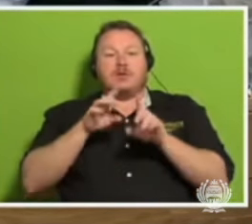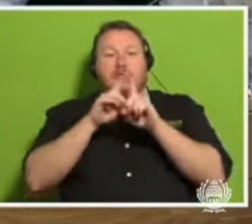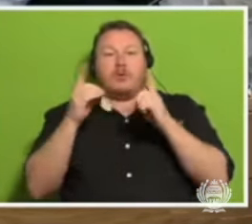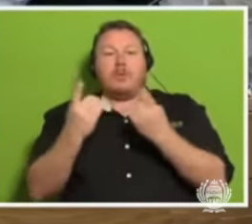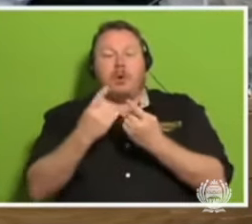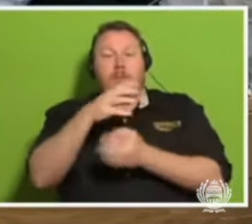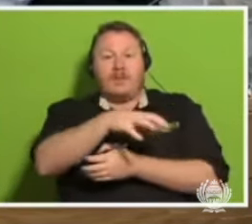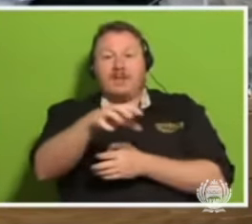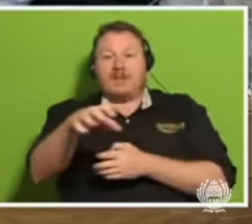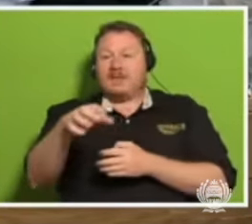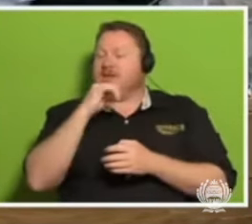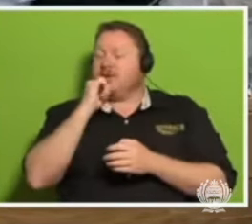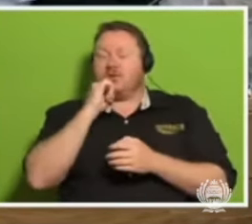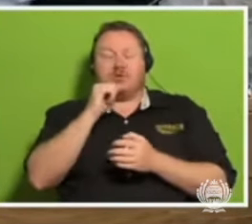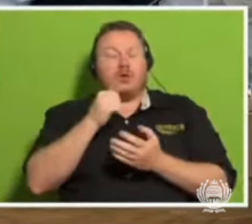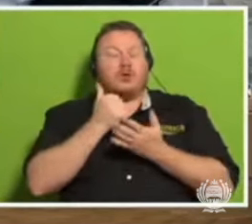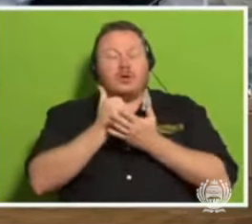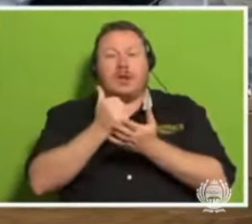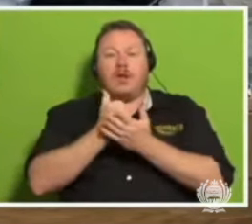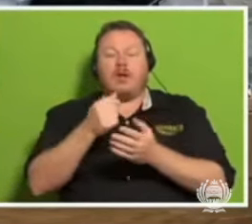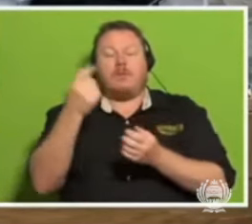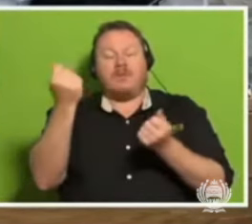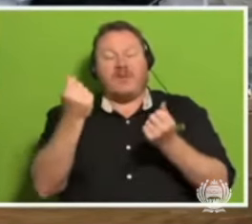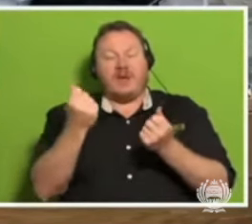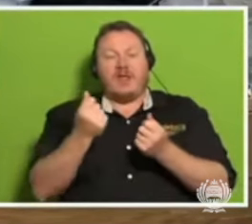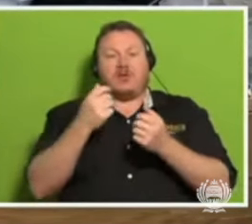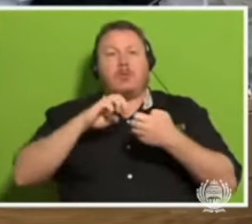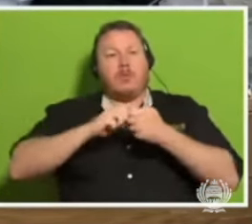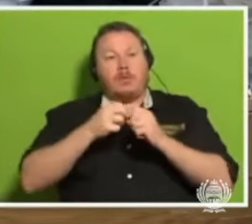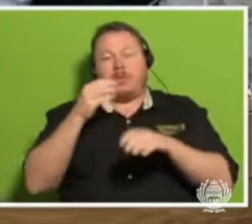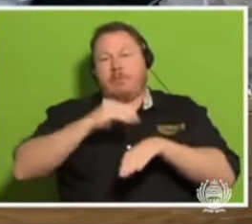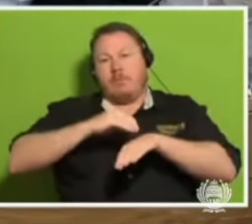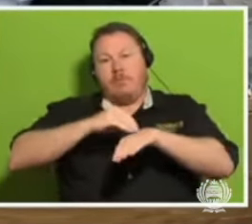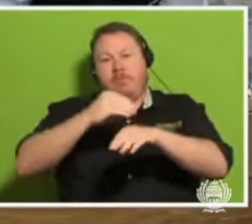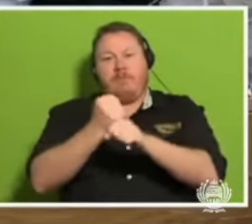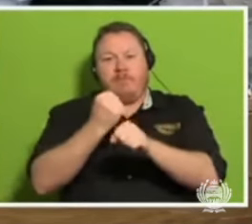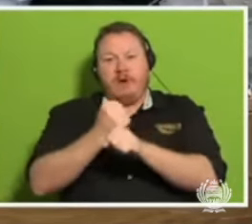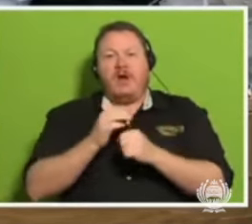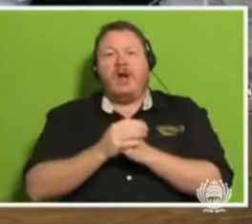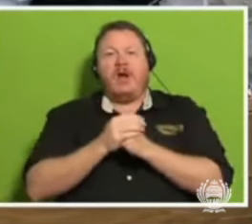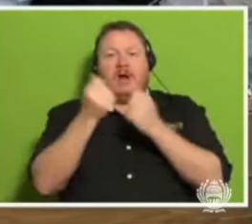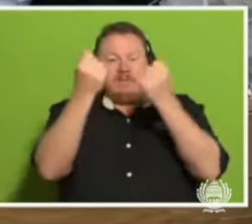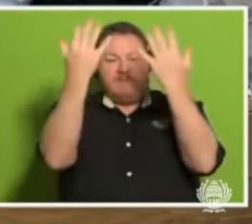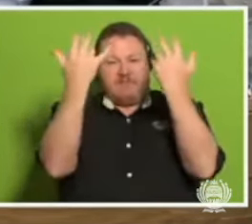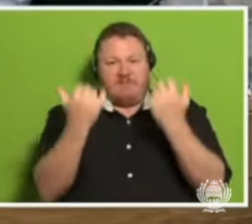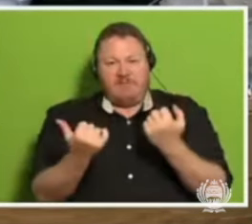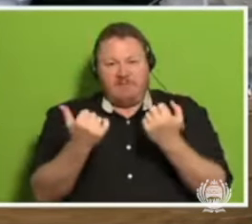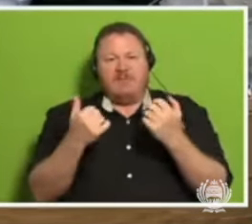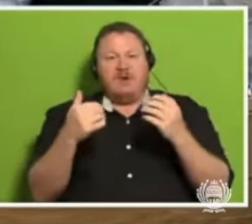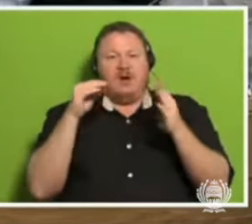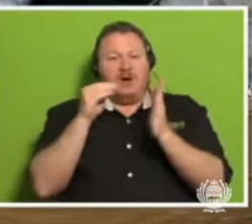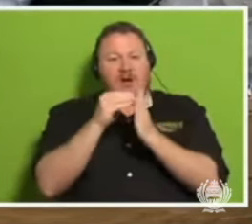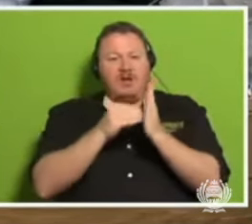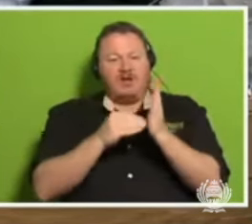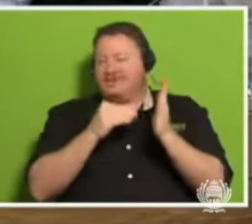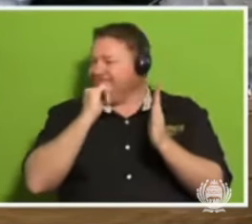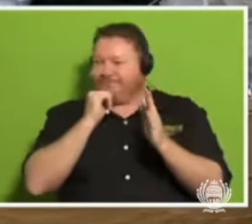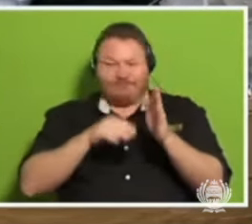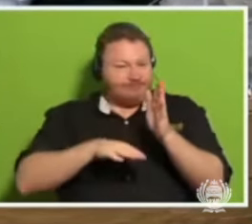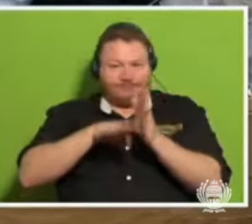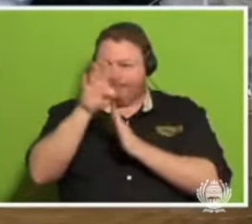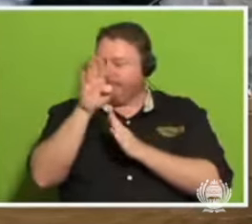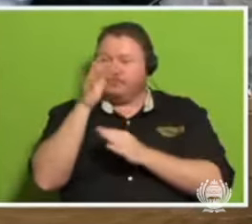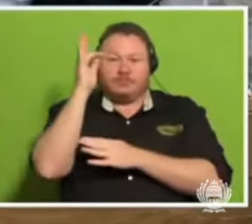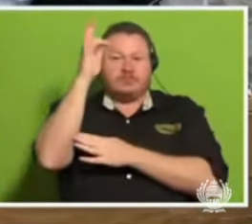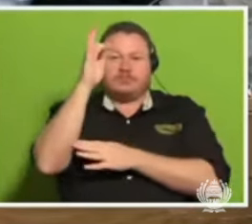not contributors to the country's financial woes. Given the reality that budget allocations are unlikely to increase in